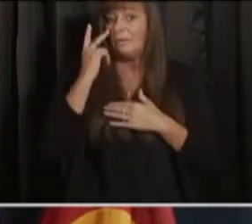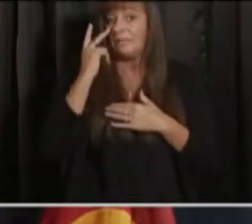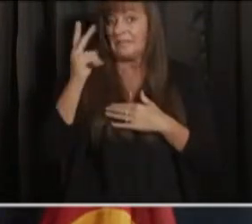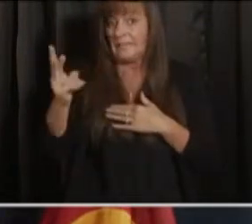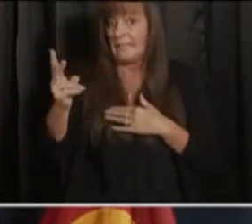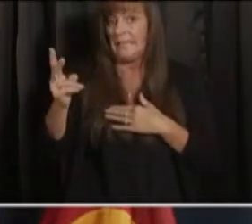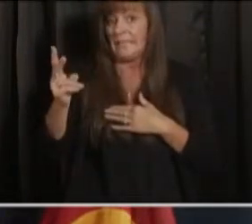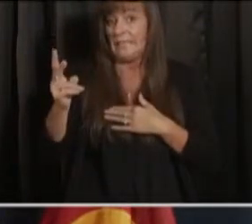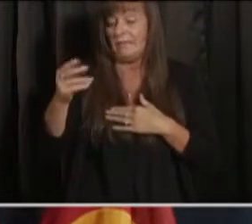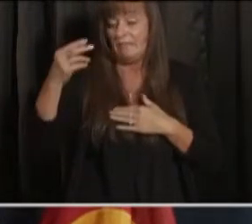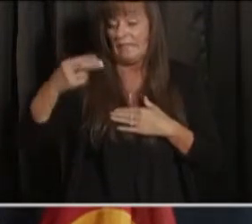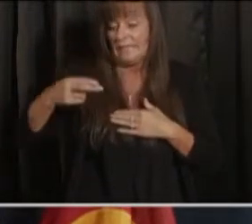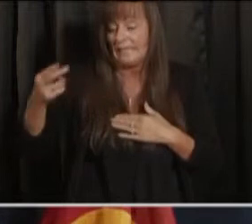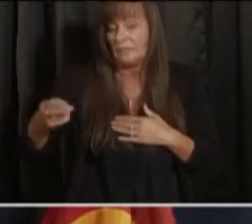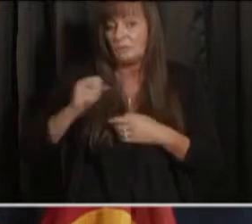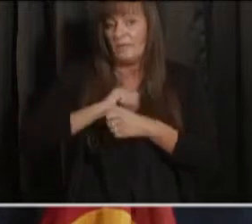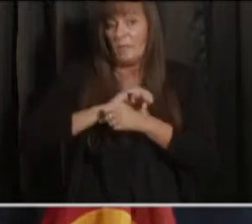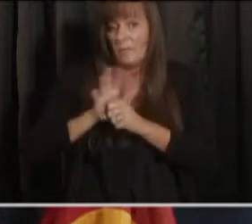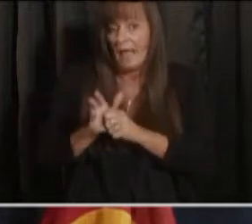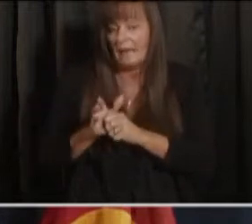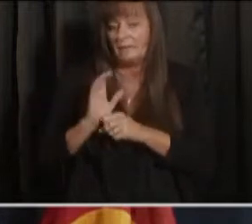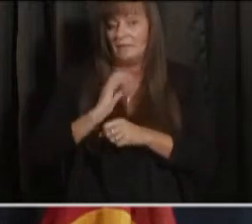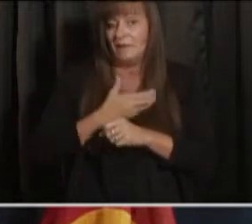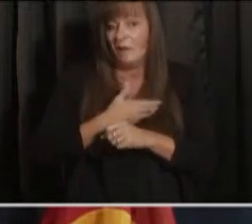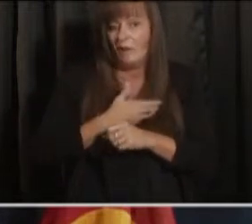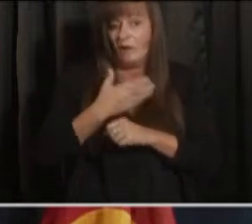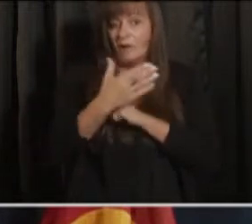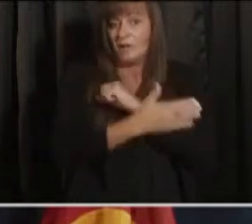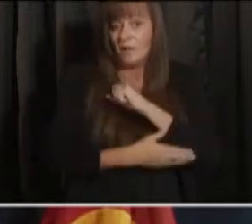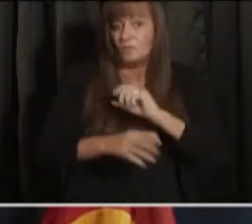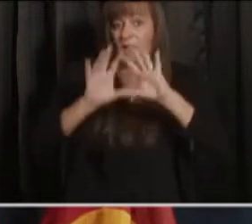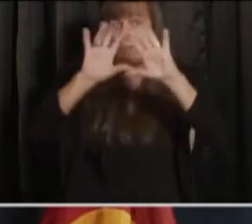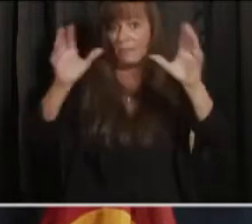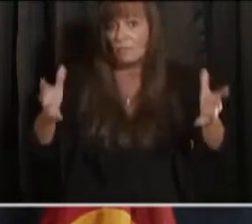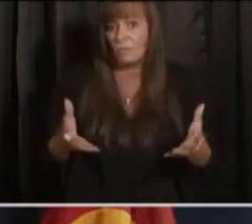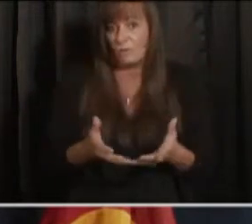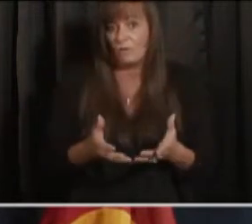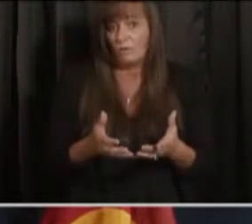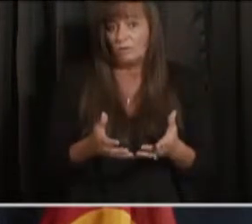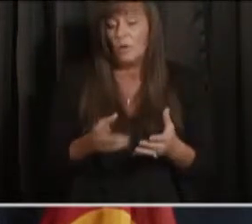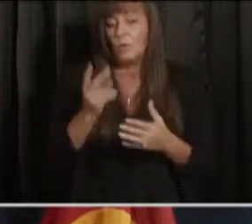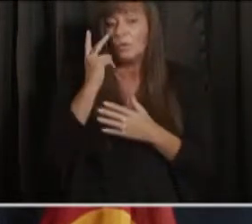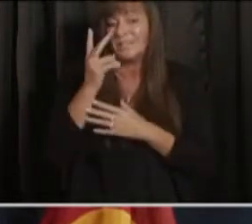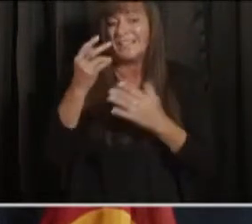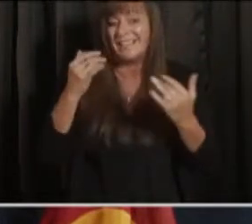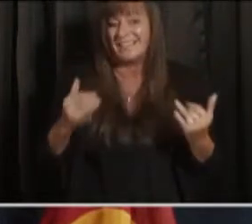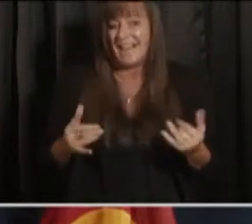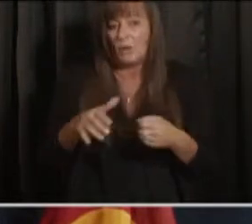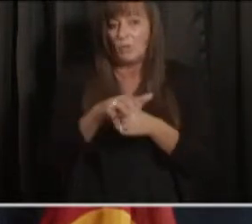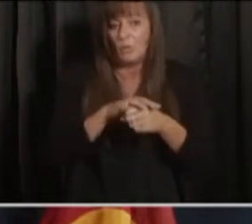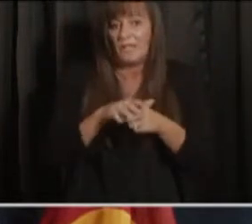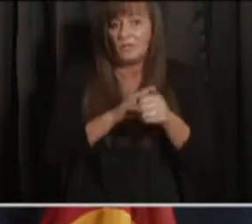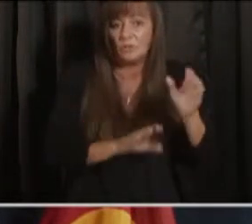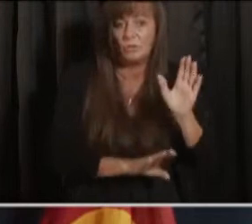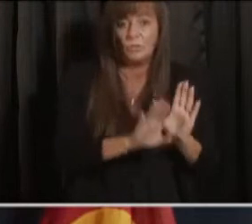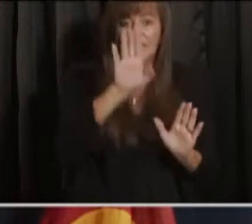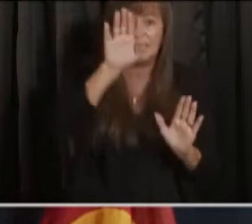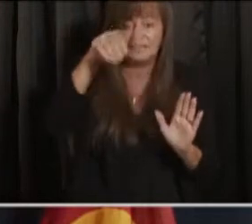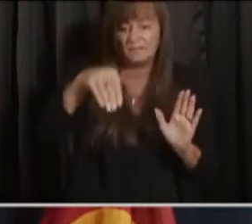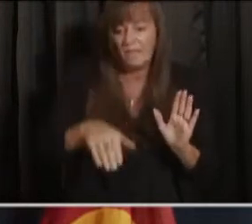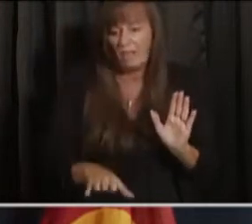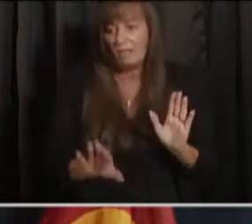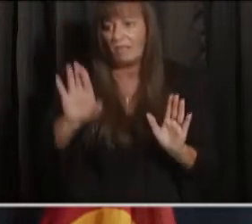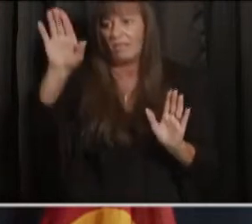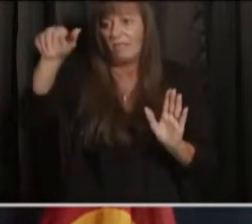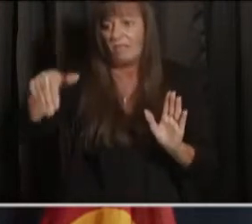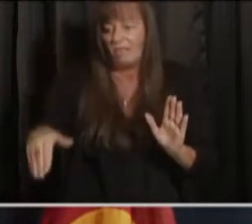the history of the pandemic in our country and the world, and what we're seeing now is regional peaks and valleys. And you know, scientists